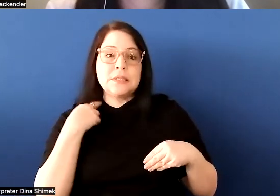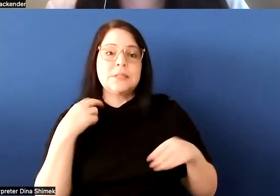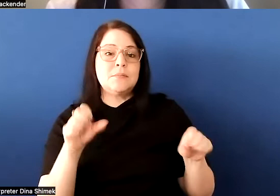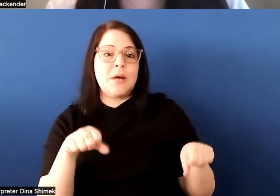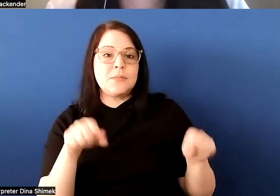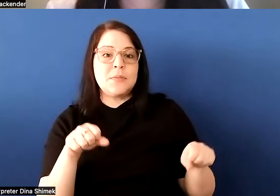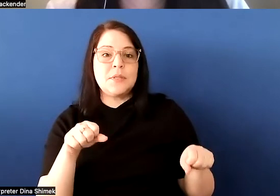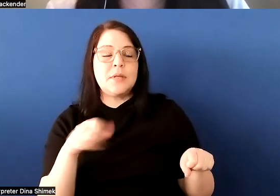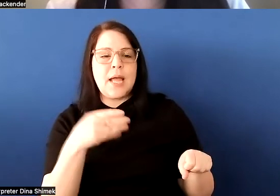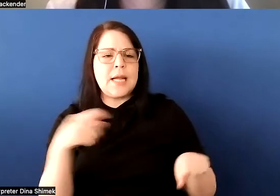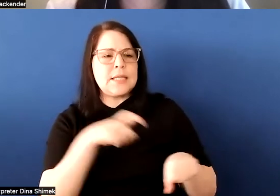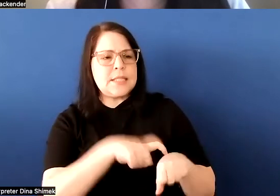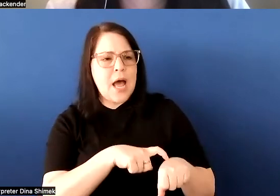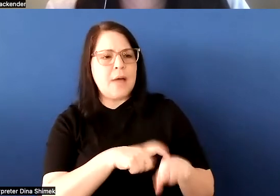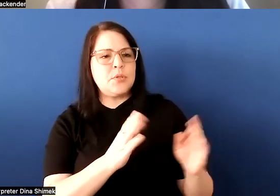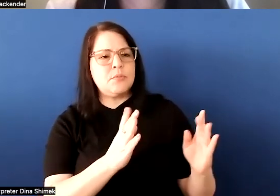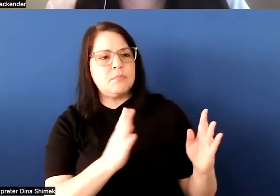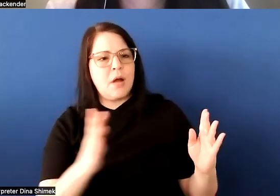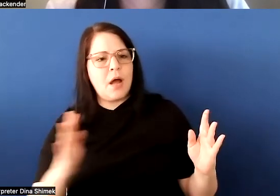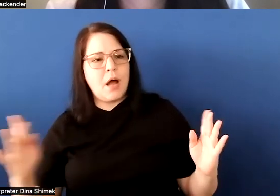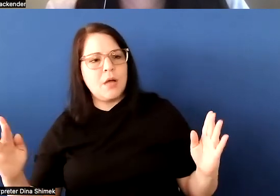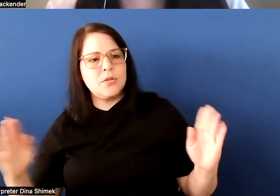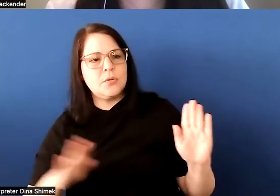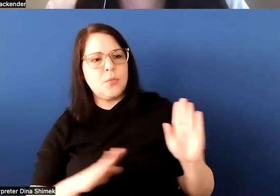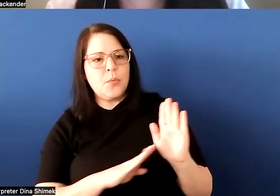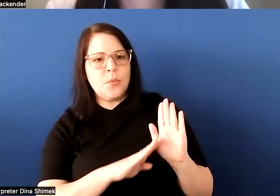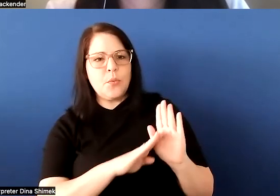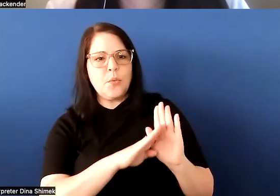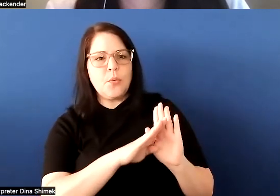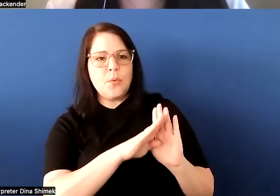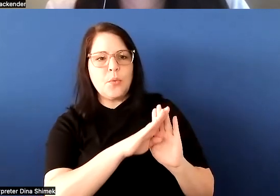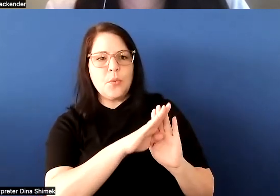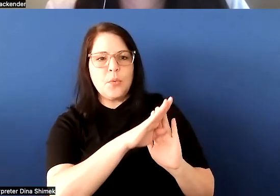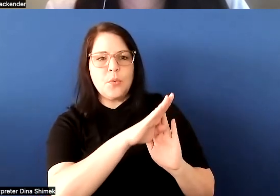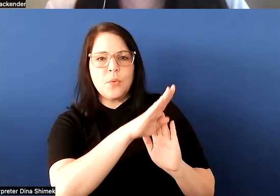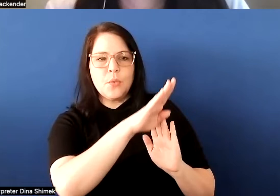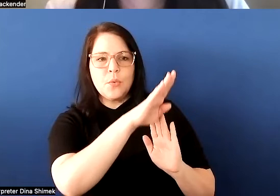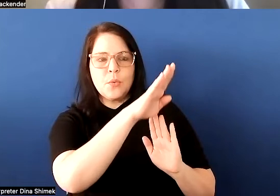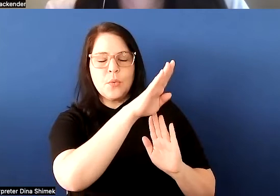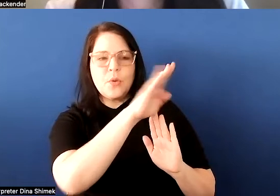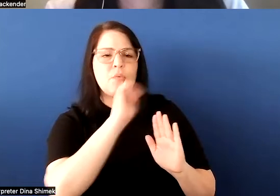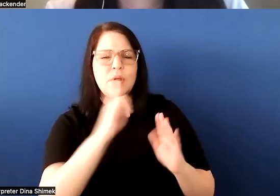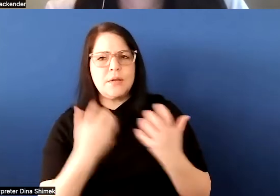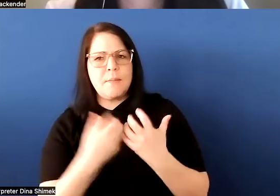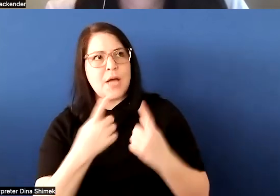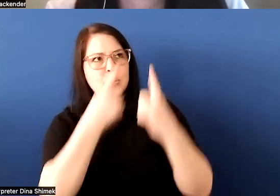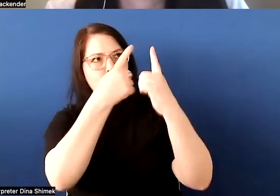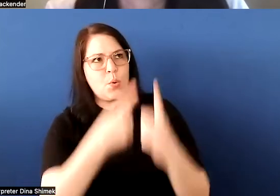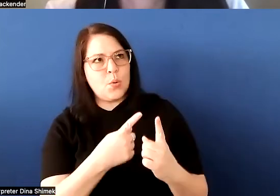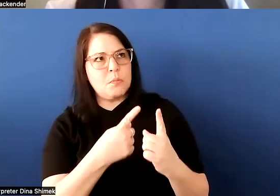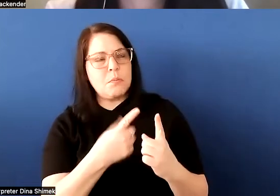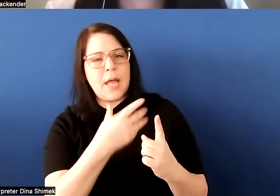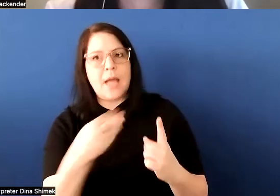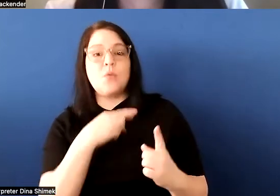time to have it professionally managed, consistent with your objectives and risk tolerance.